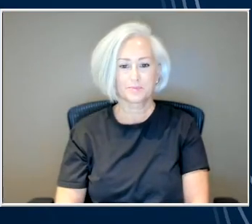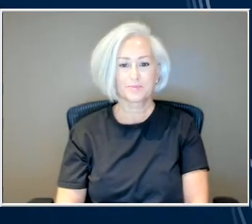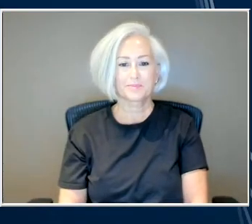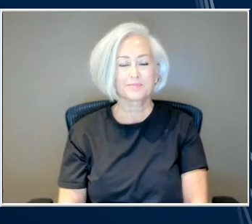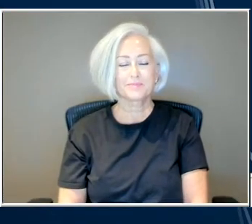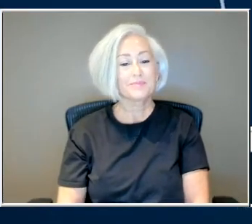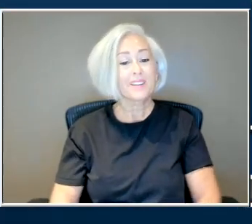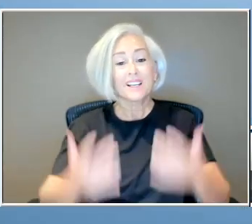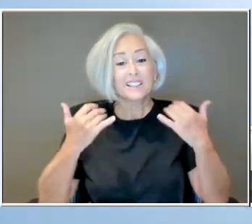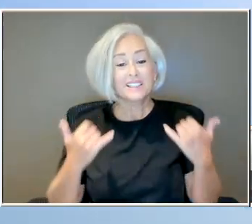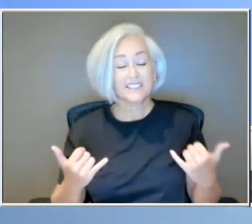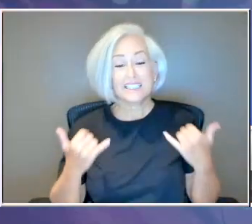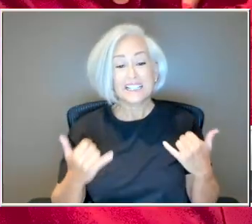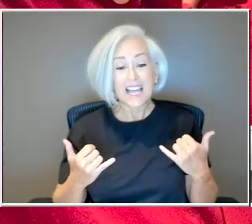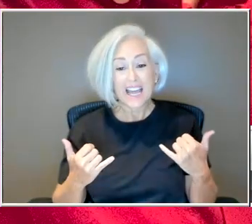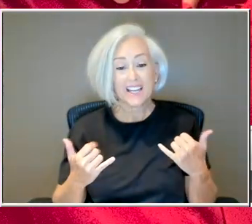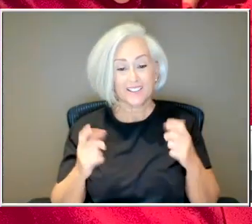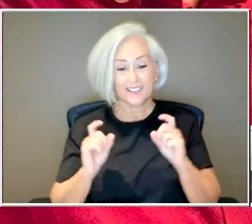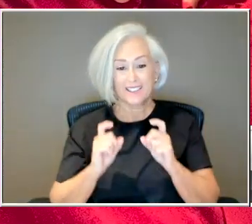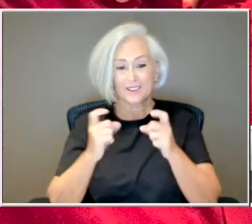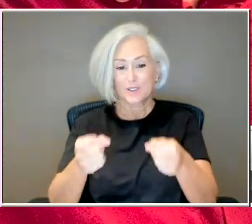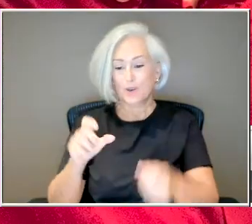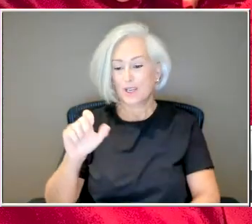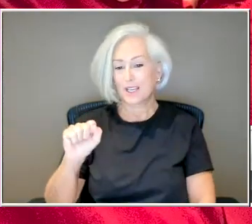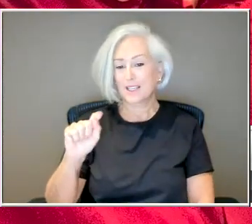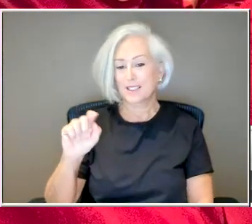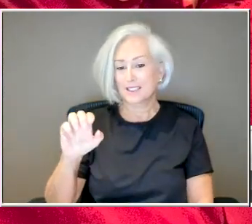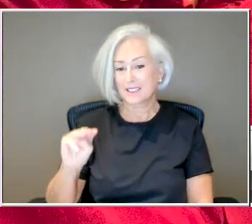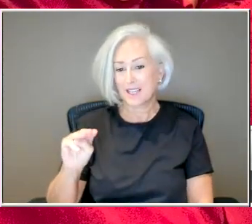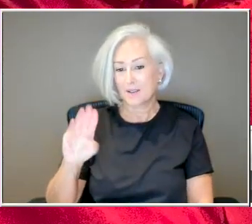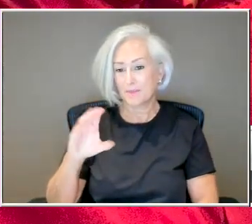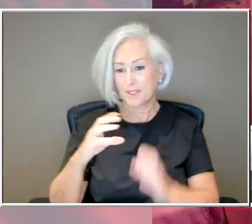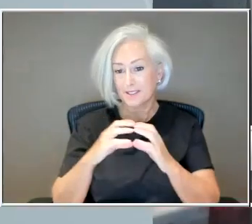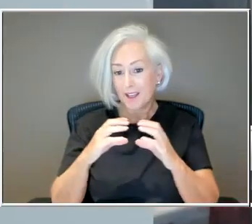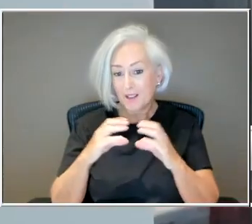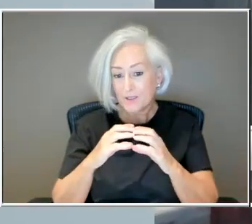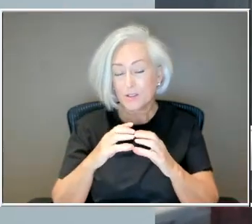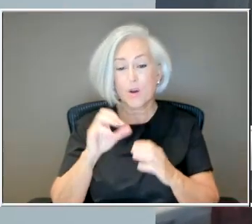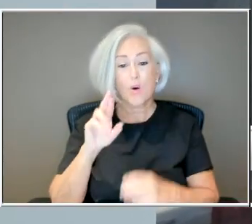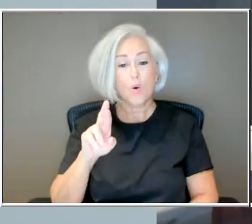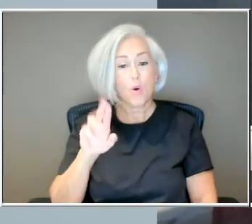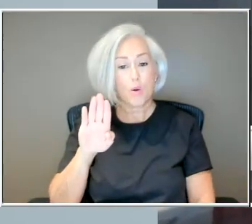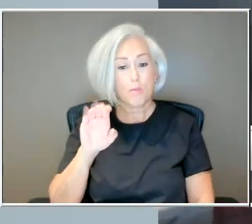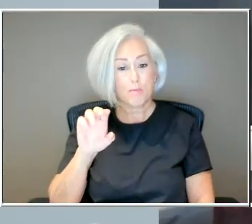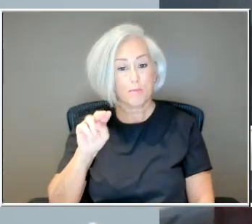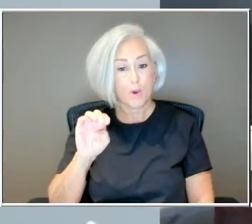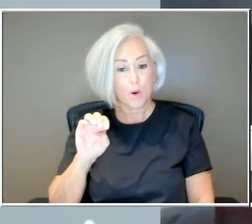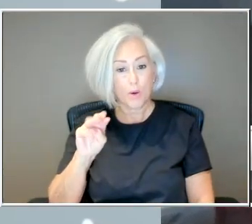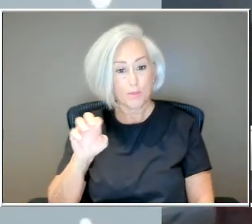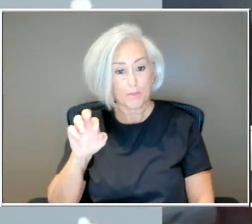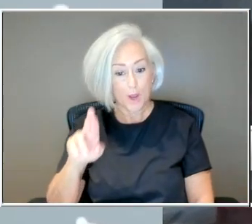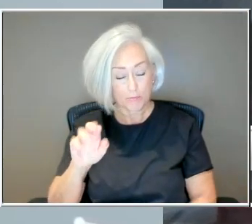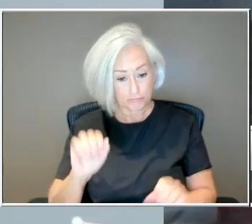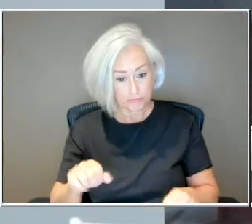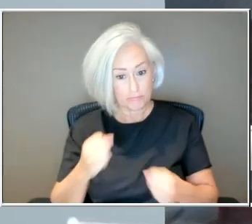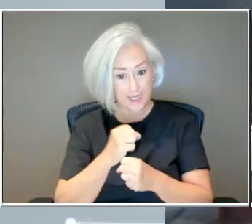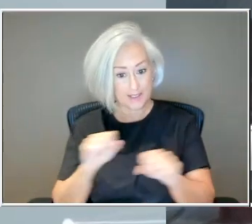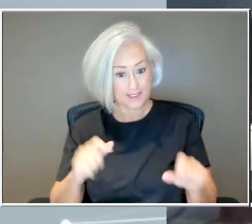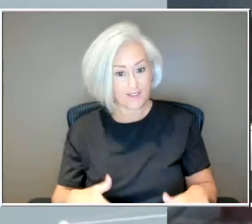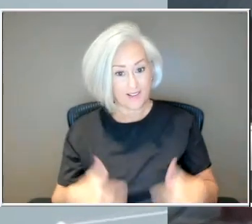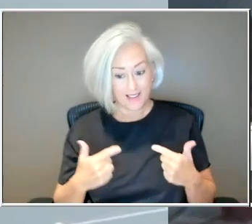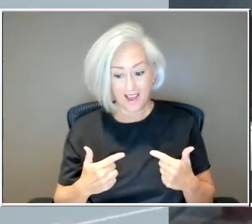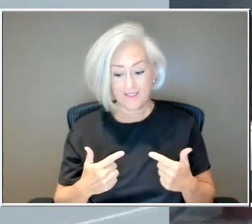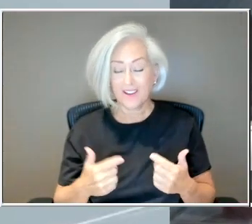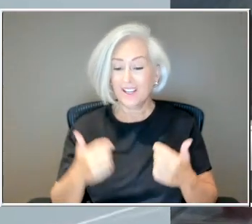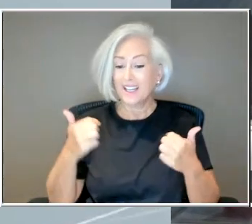Coming up today, donating stem cells or bone marrow can save a life. But in this case, the recipient and donor helped each other.